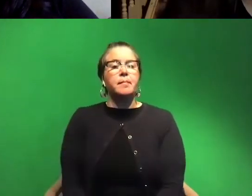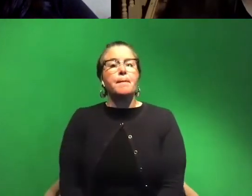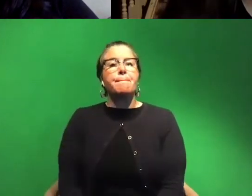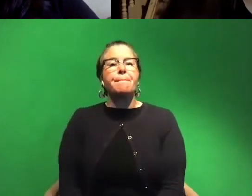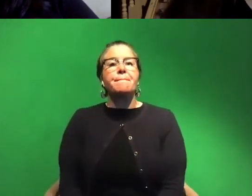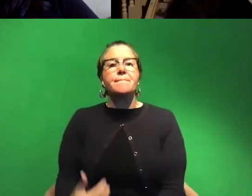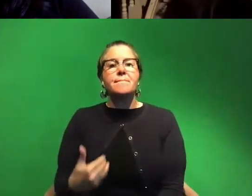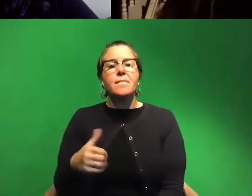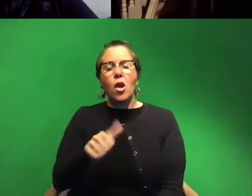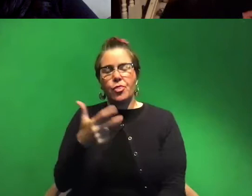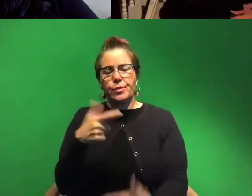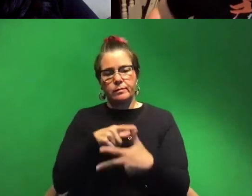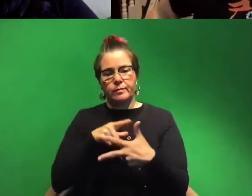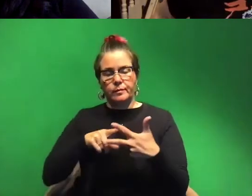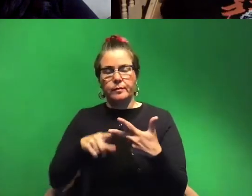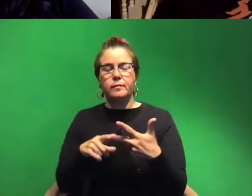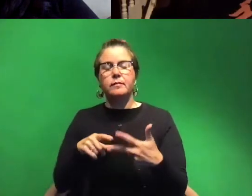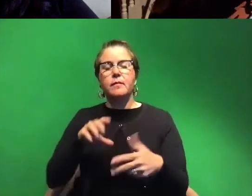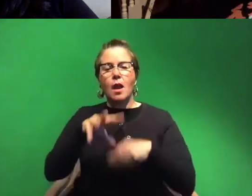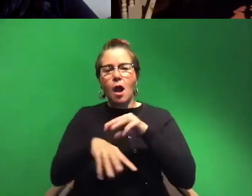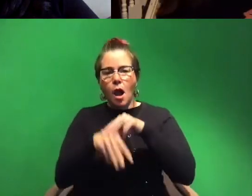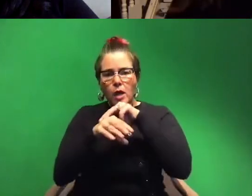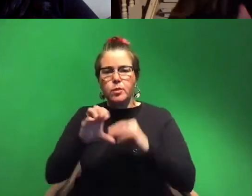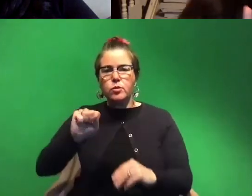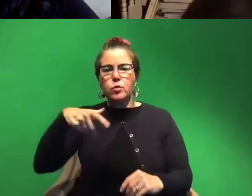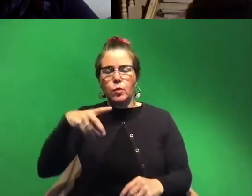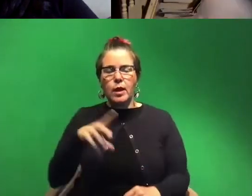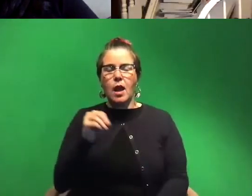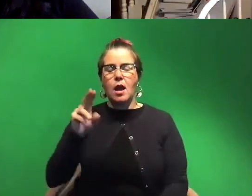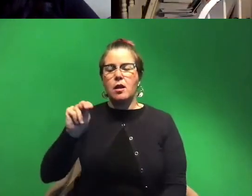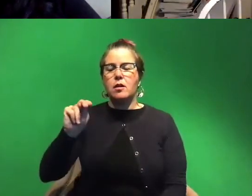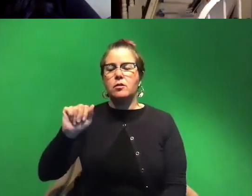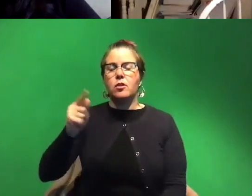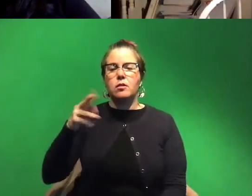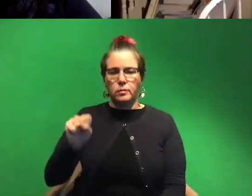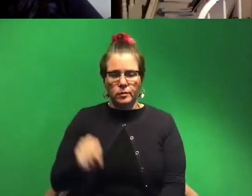other three main types of cephalopods are octopus, squid, and the nautilus.